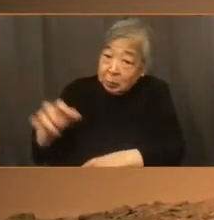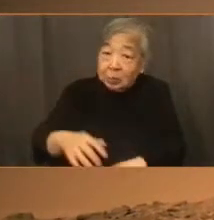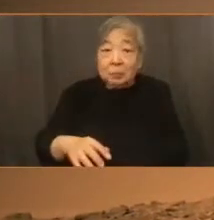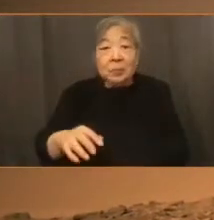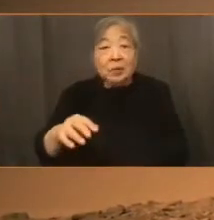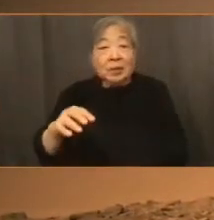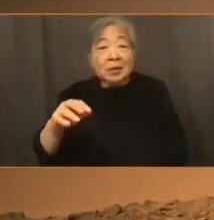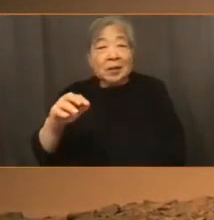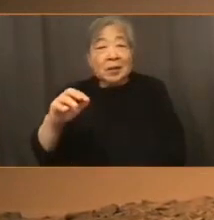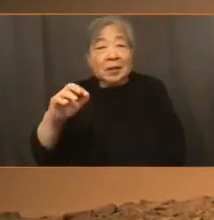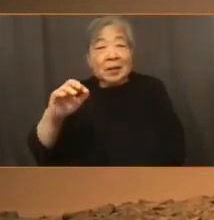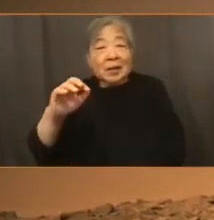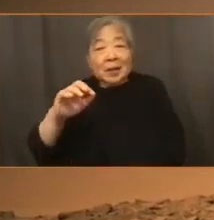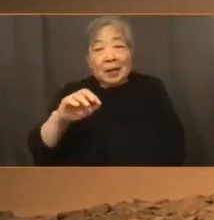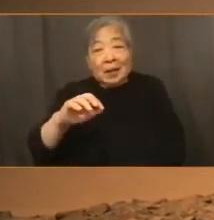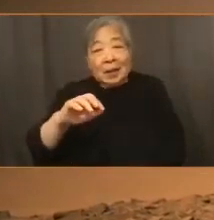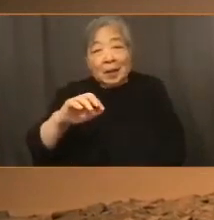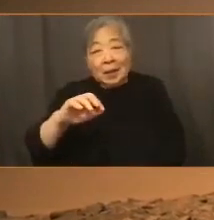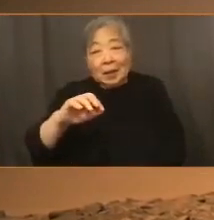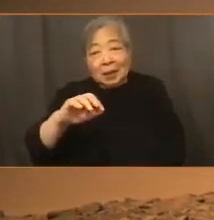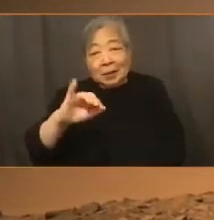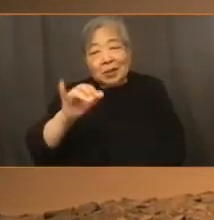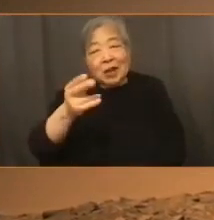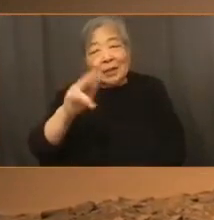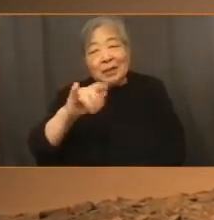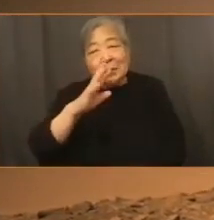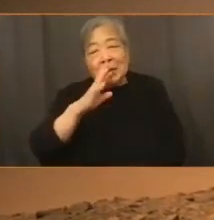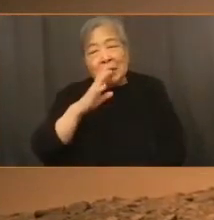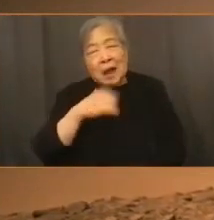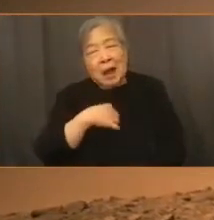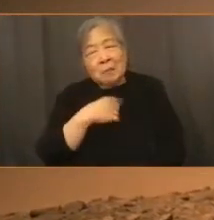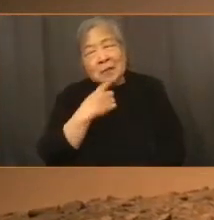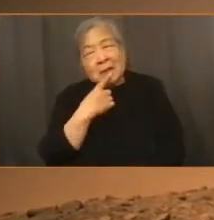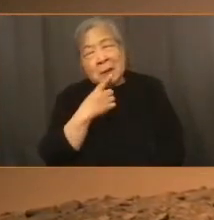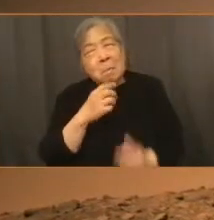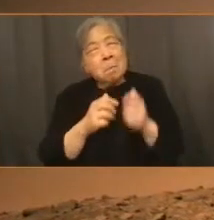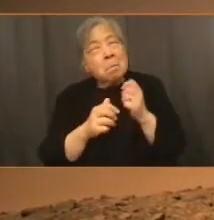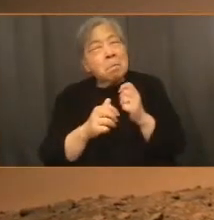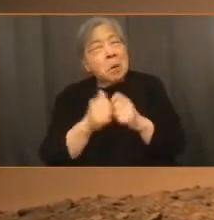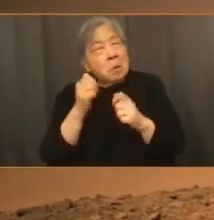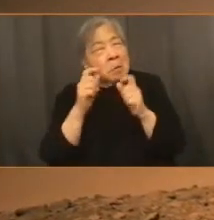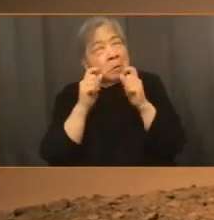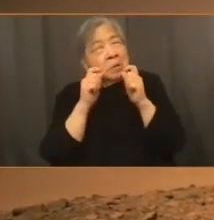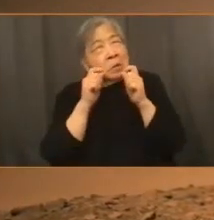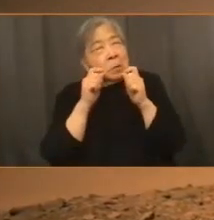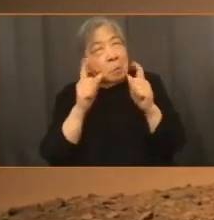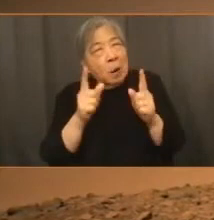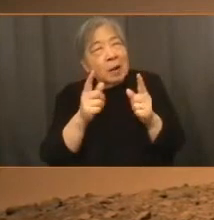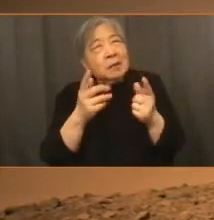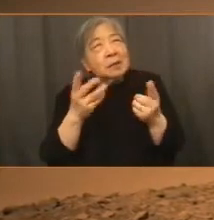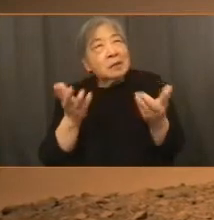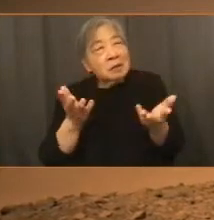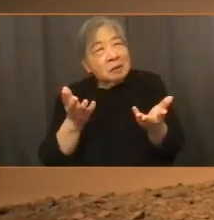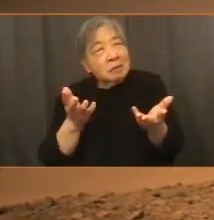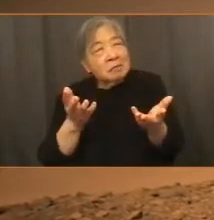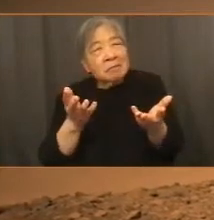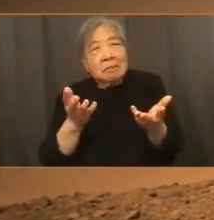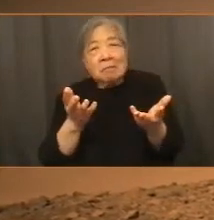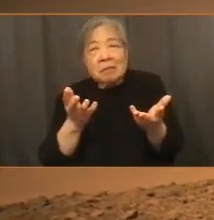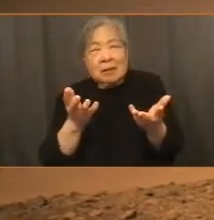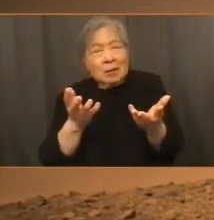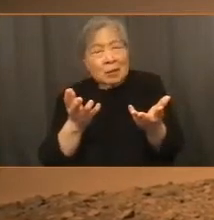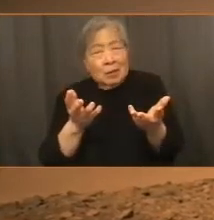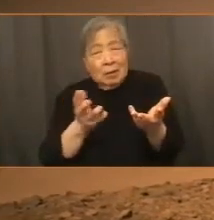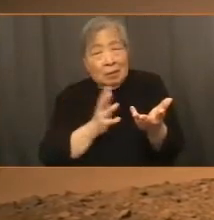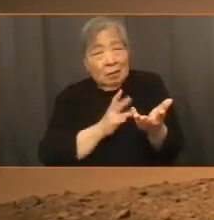I would say that the most surprising thing has been how well everything has kind of performed on